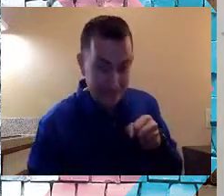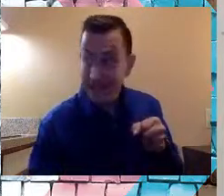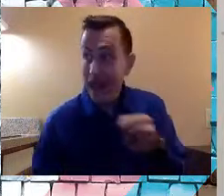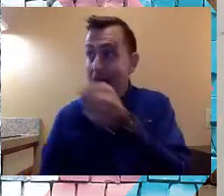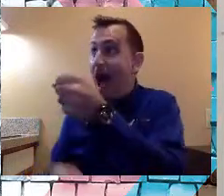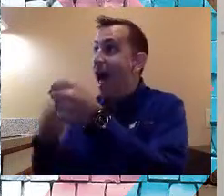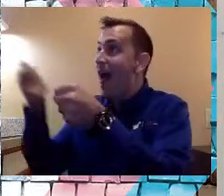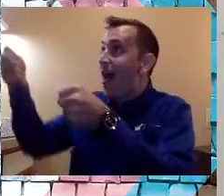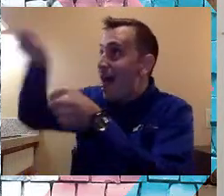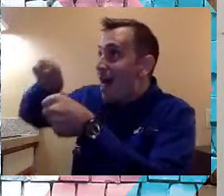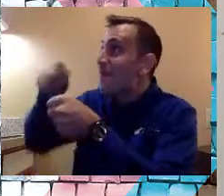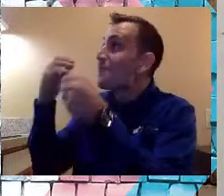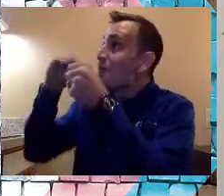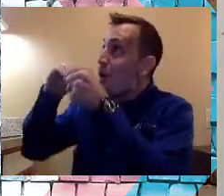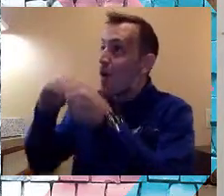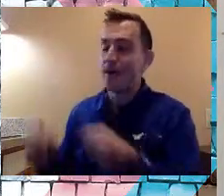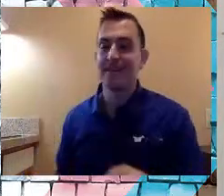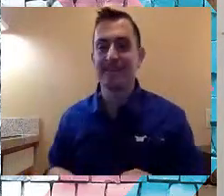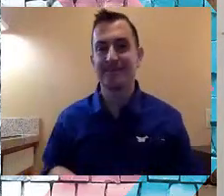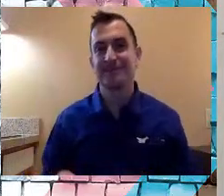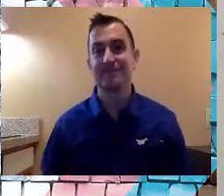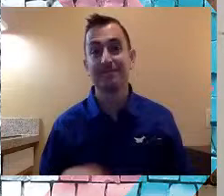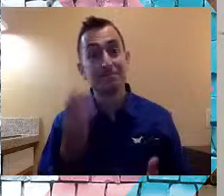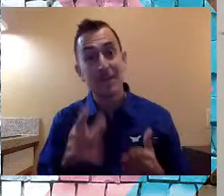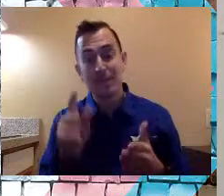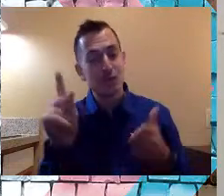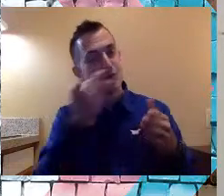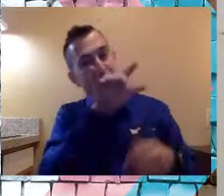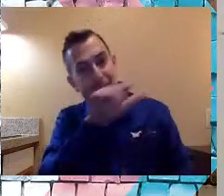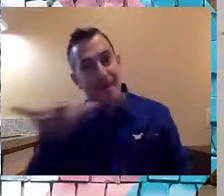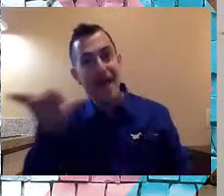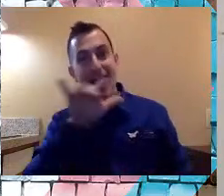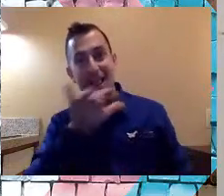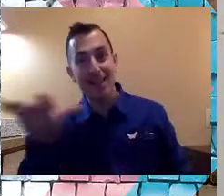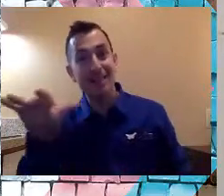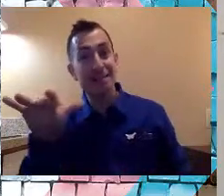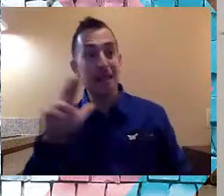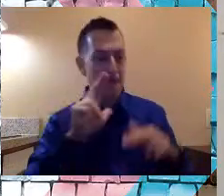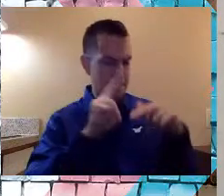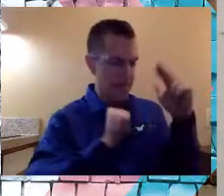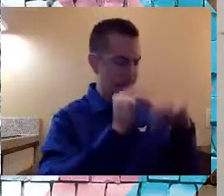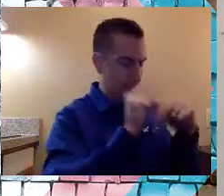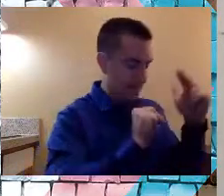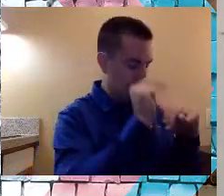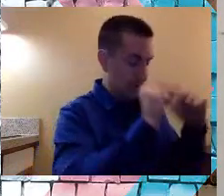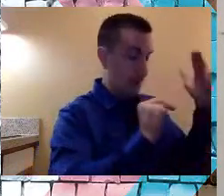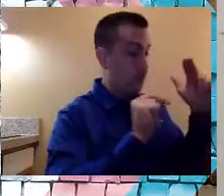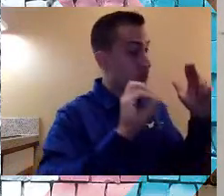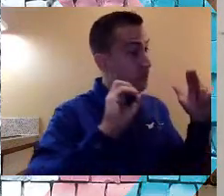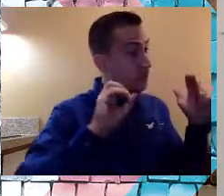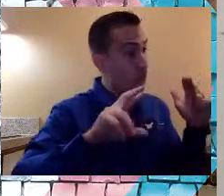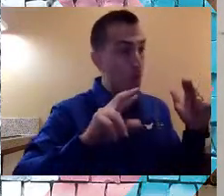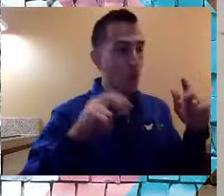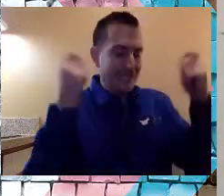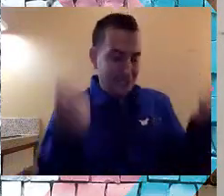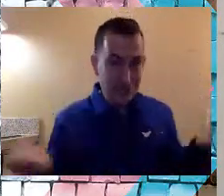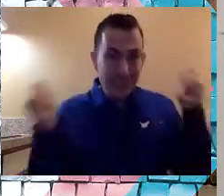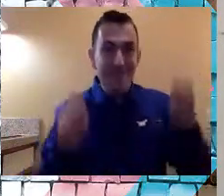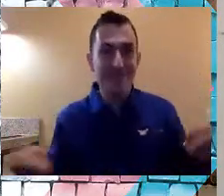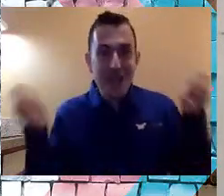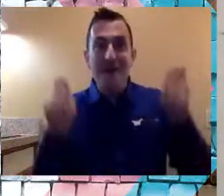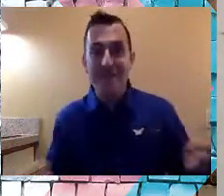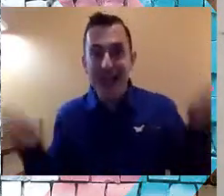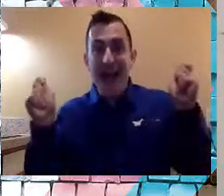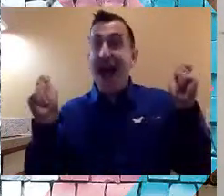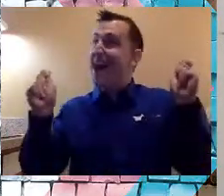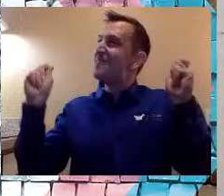her out. You might be a speller, a builder, or a jump roping